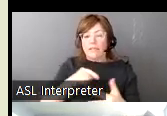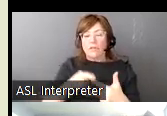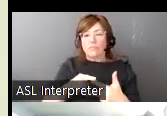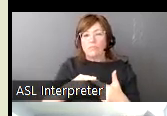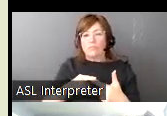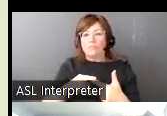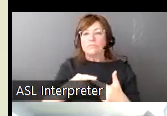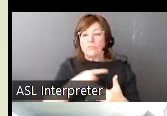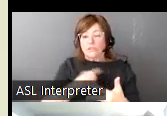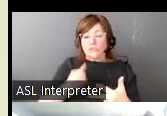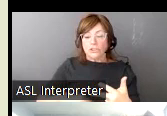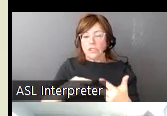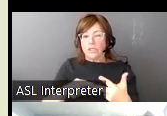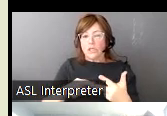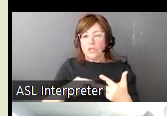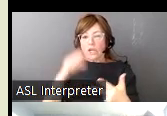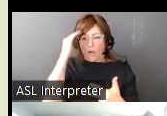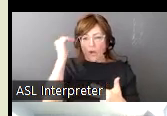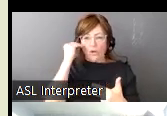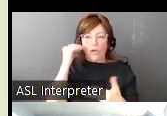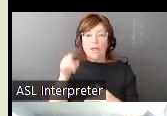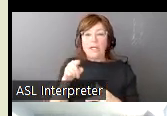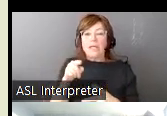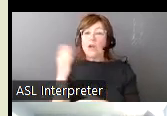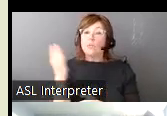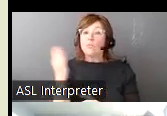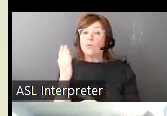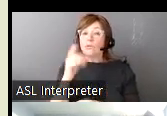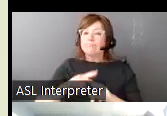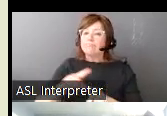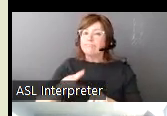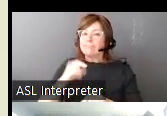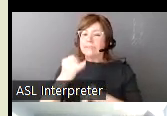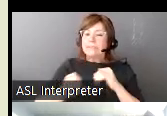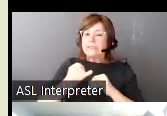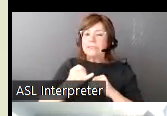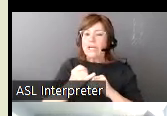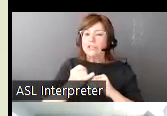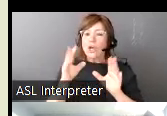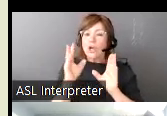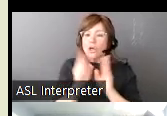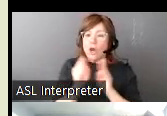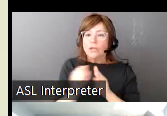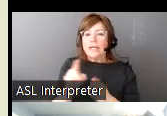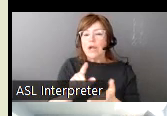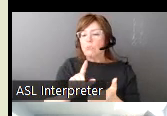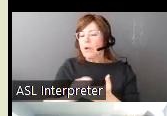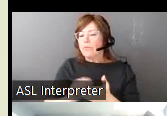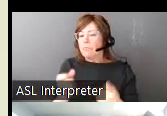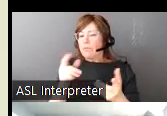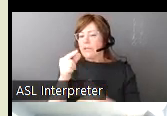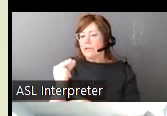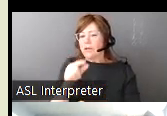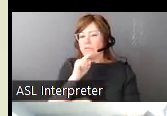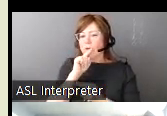has presented in international conferences and published in academic and government reports. We are honored to have our